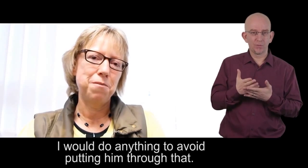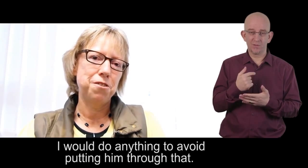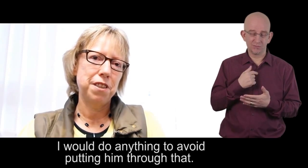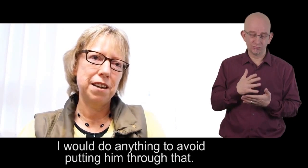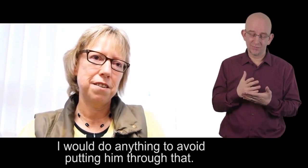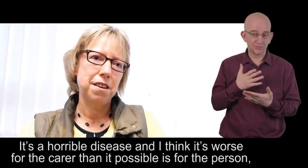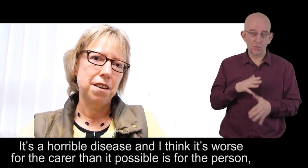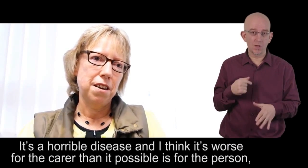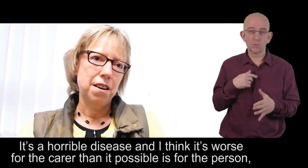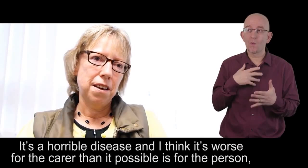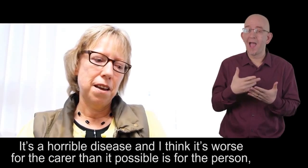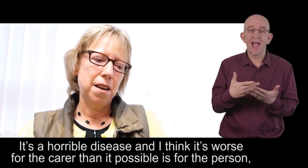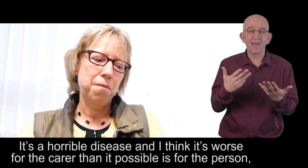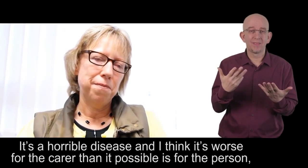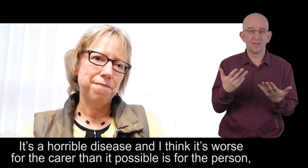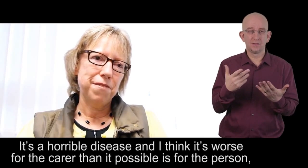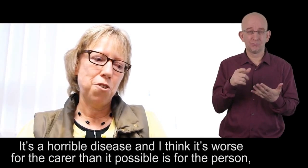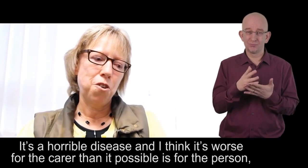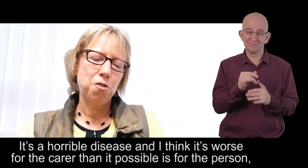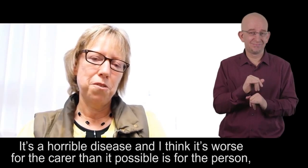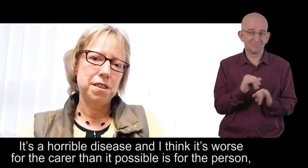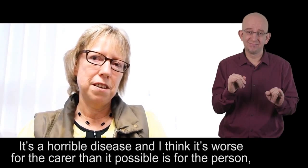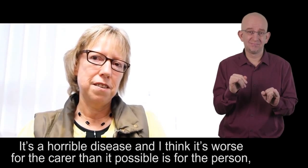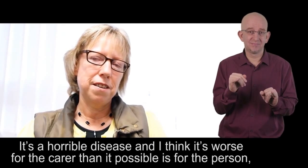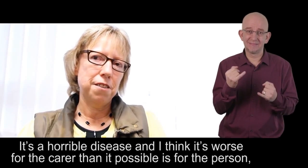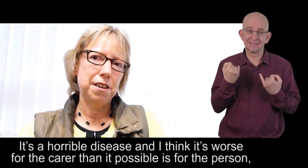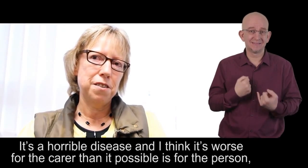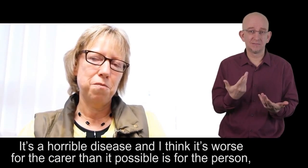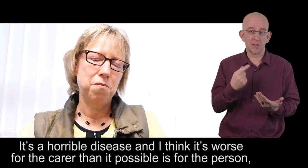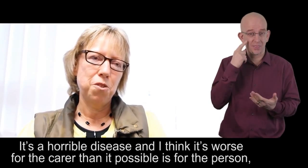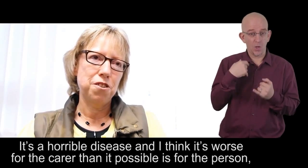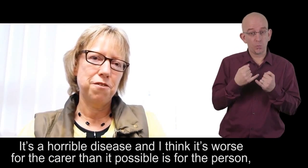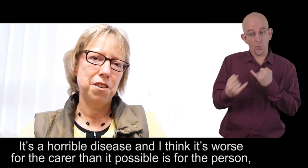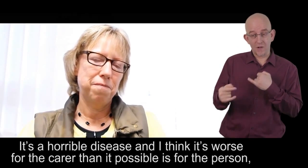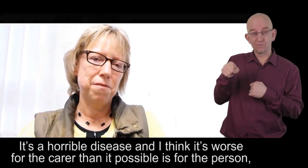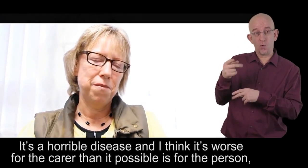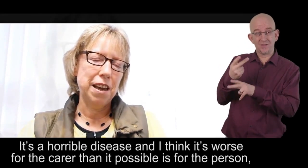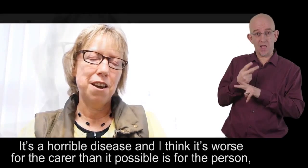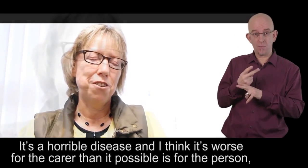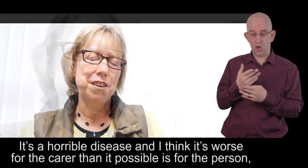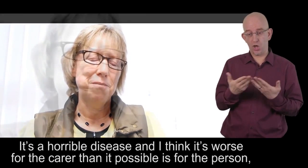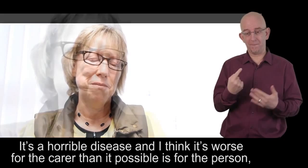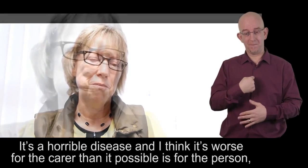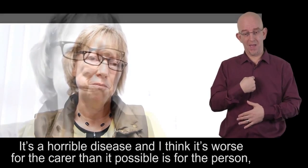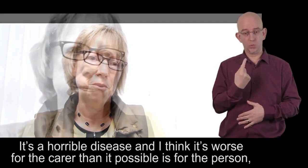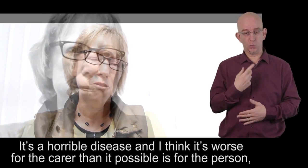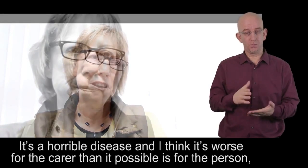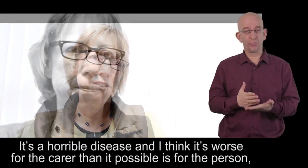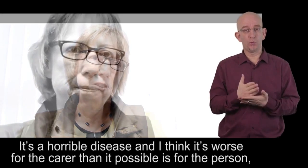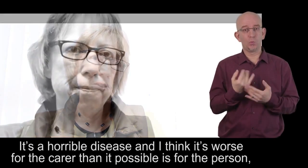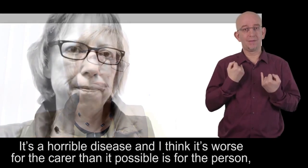avoid putting him through that horrible disease and I think it's worse for the carer than it